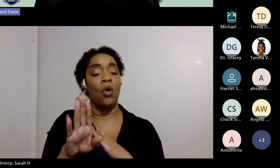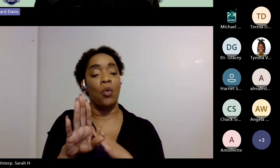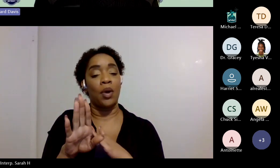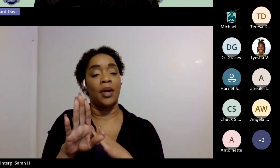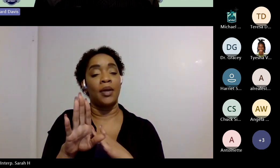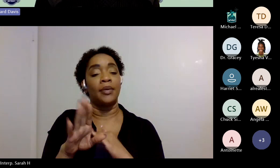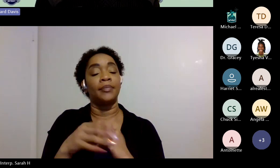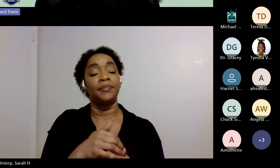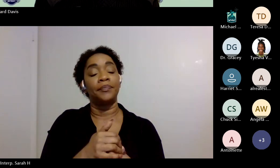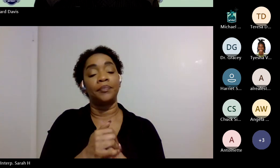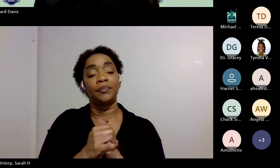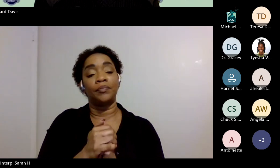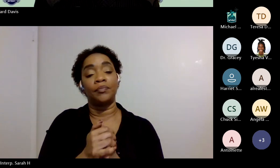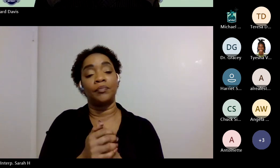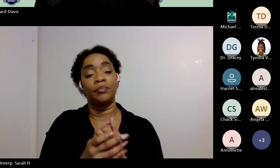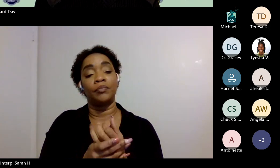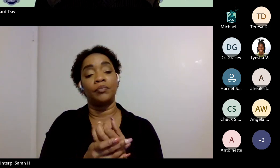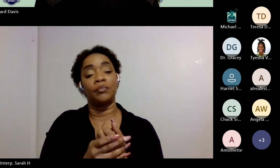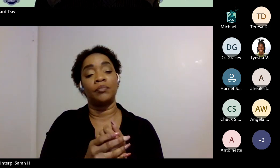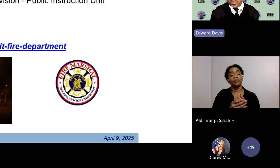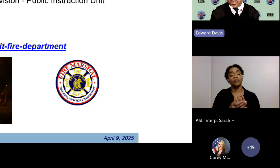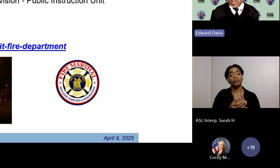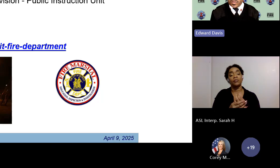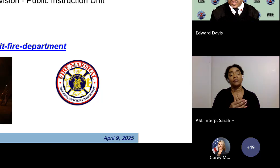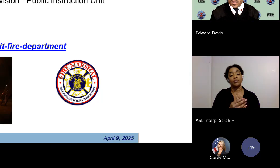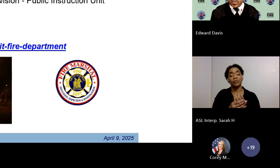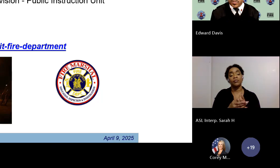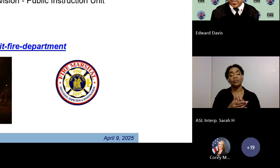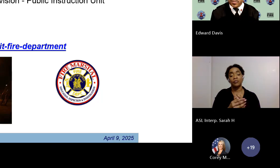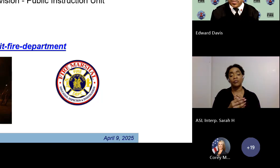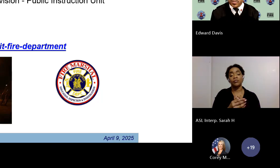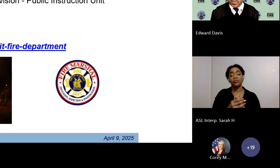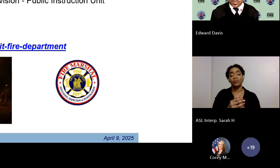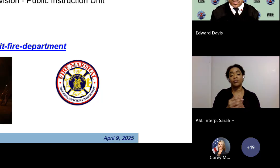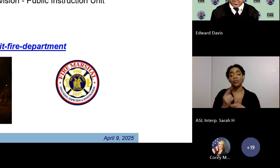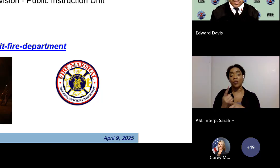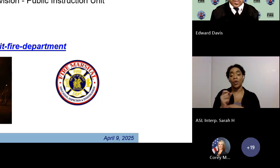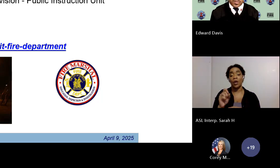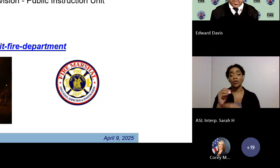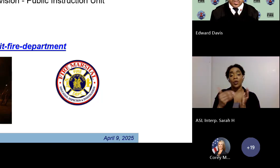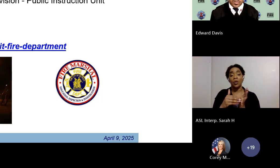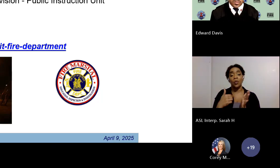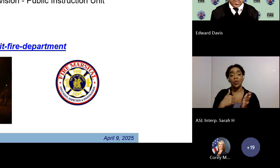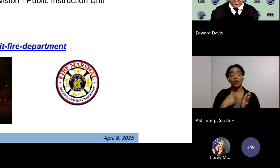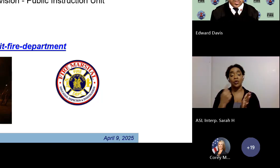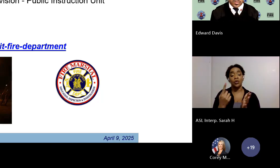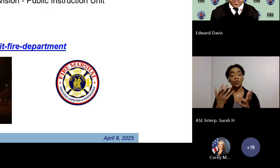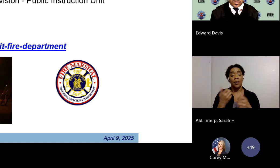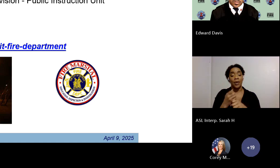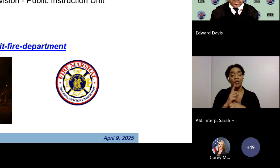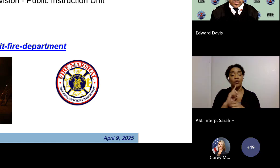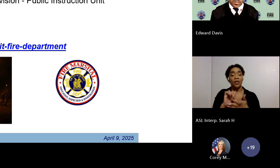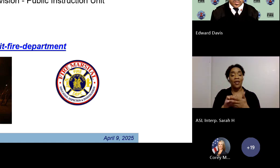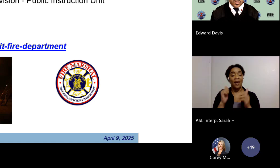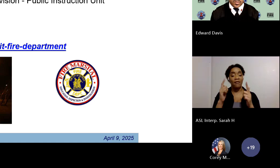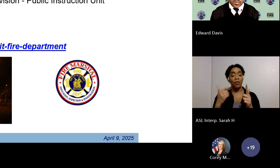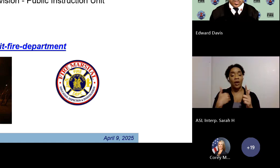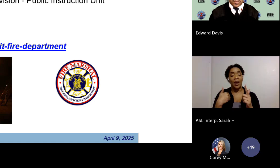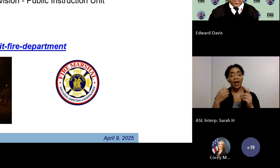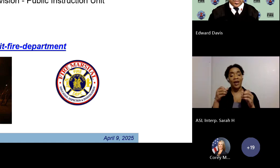that situation. Right. So again, we just want to make sure that everyone has an opportunity